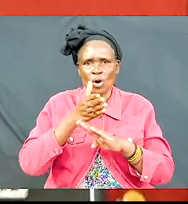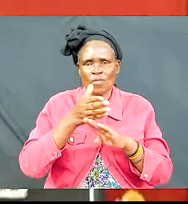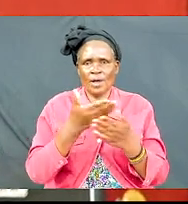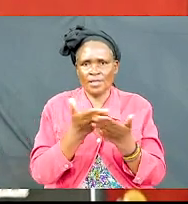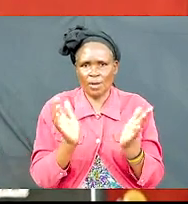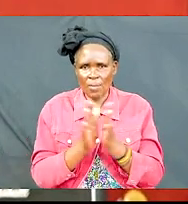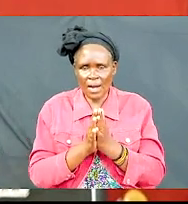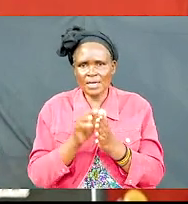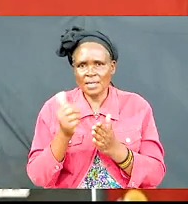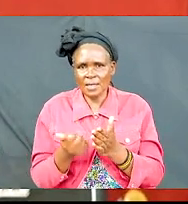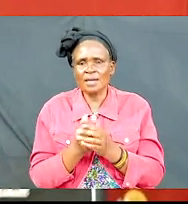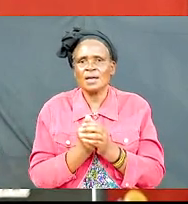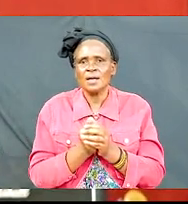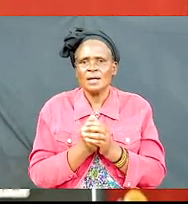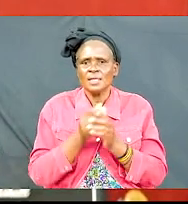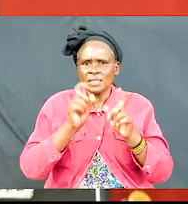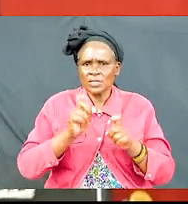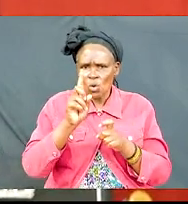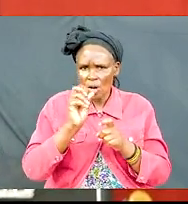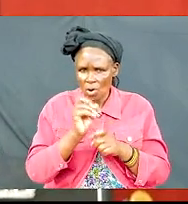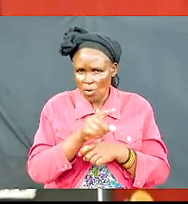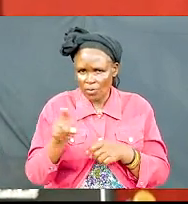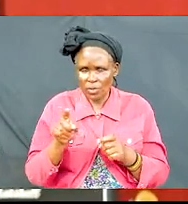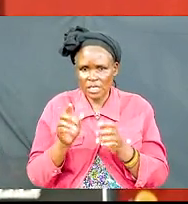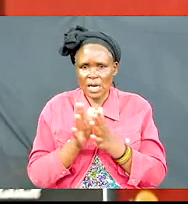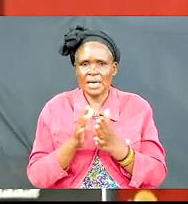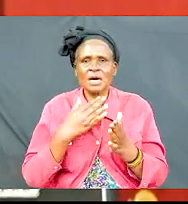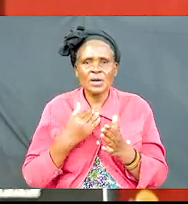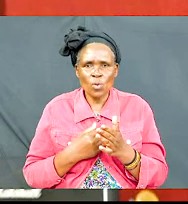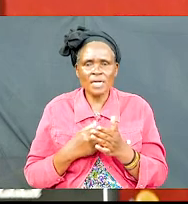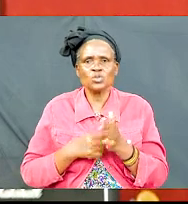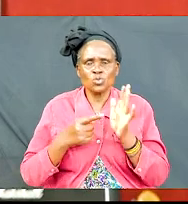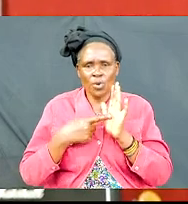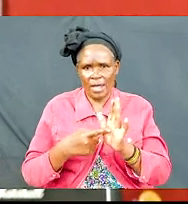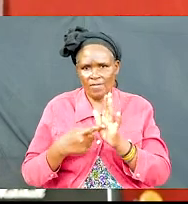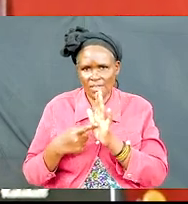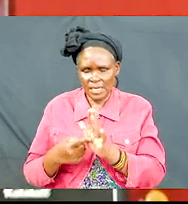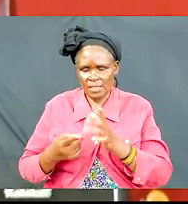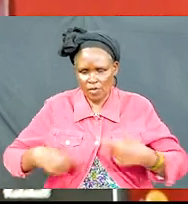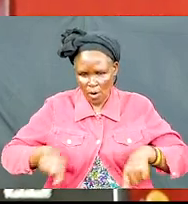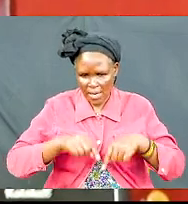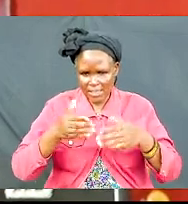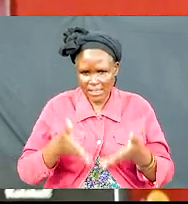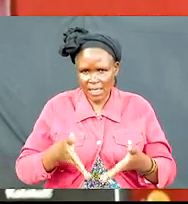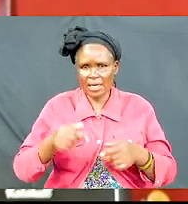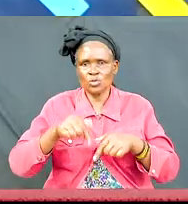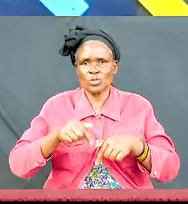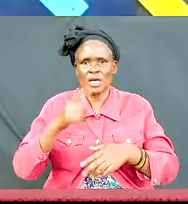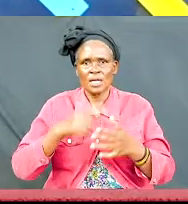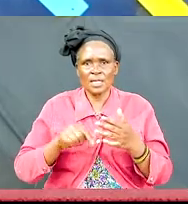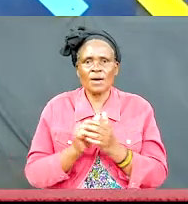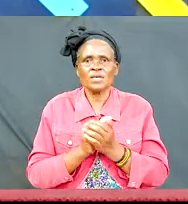death is probably just one of those. I want to emphasize it for us here today, that over all